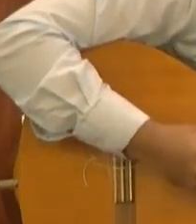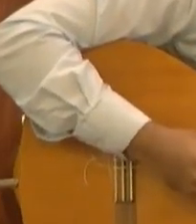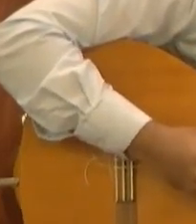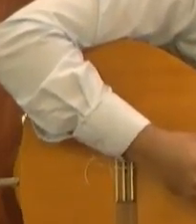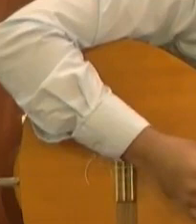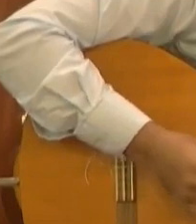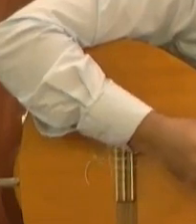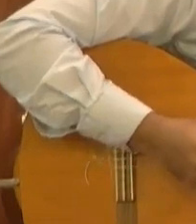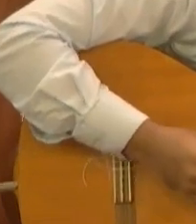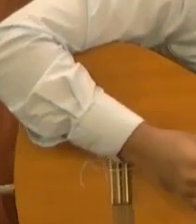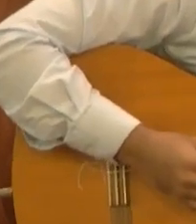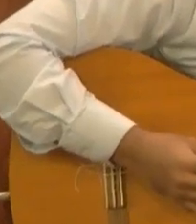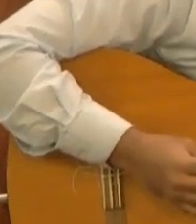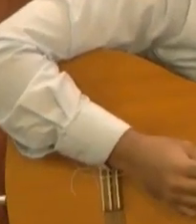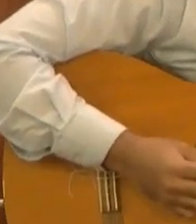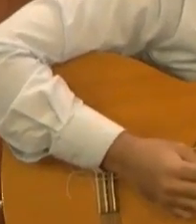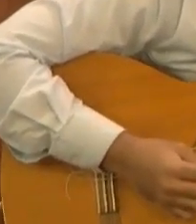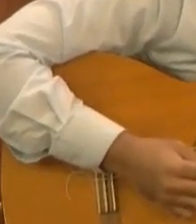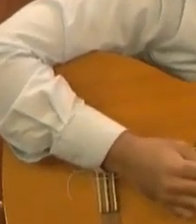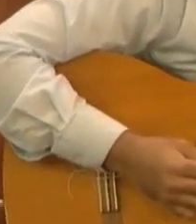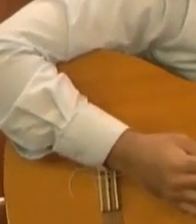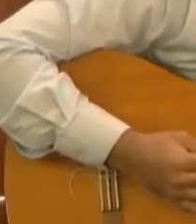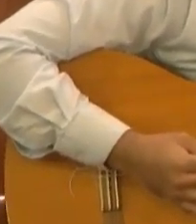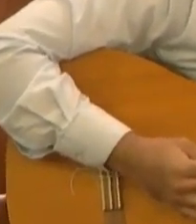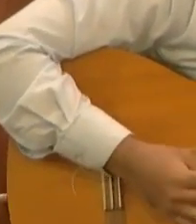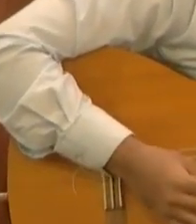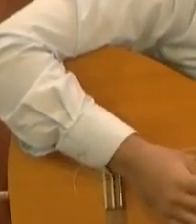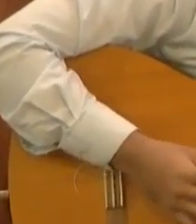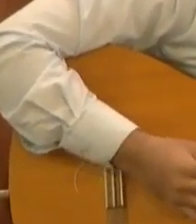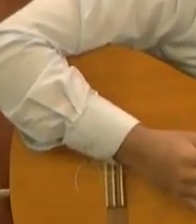who am i to sing your